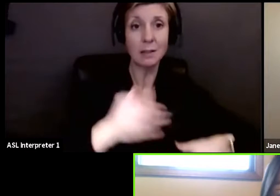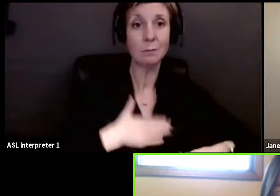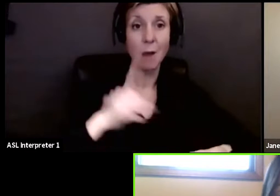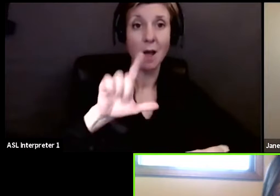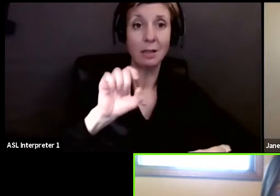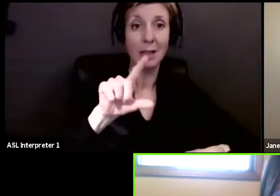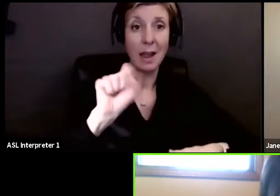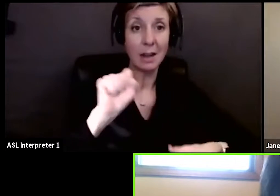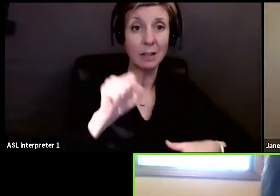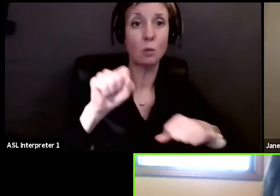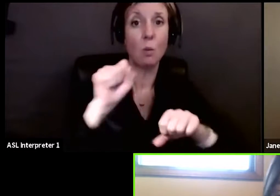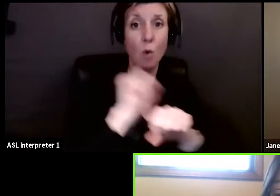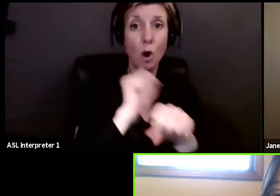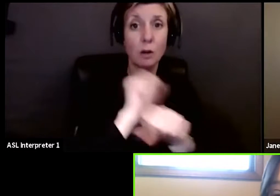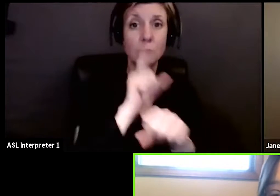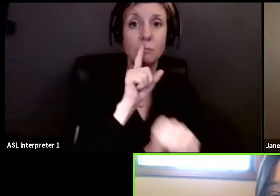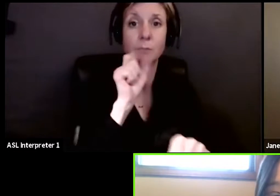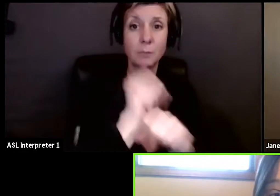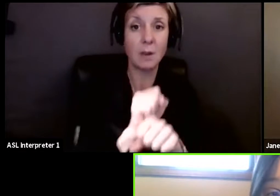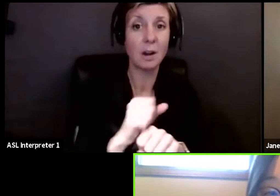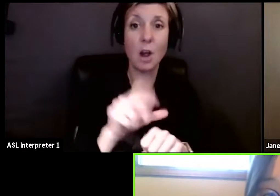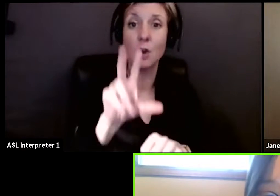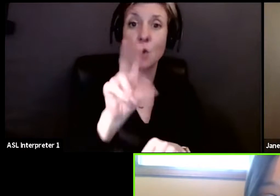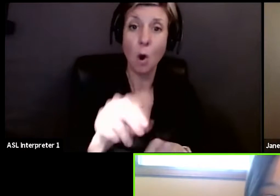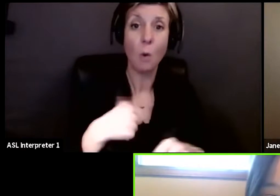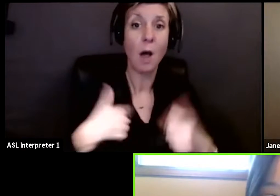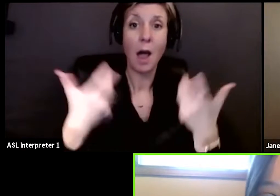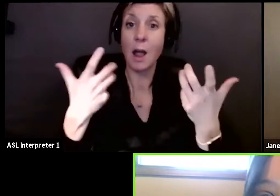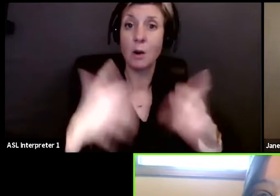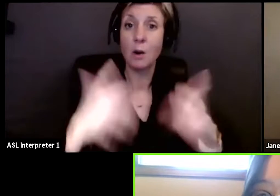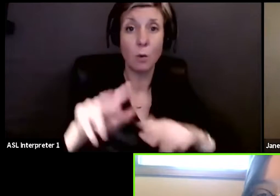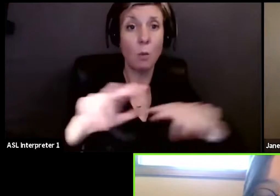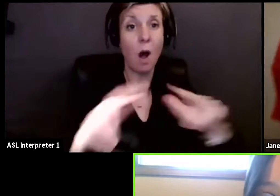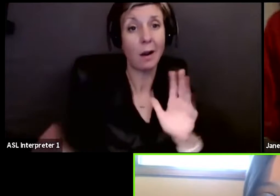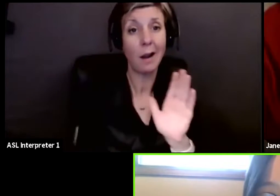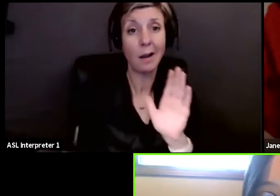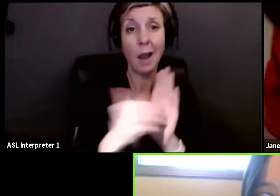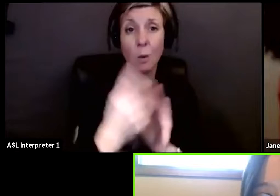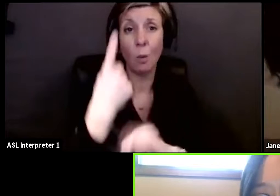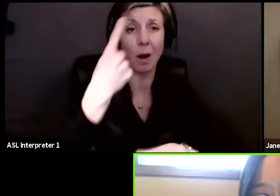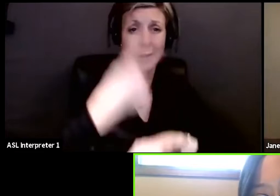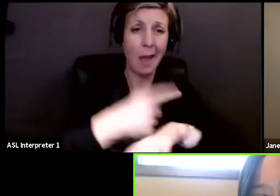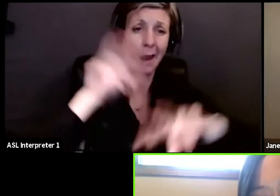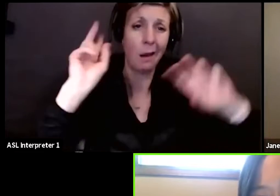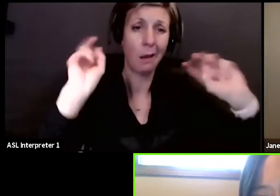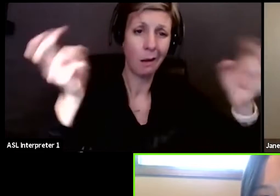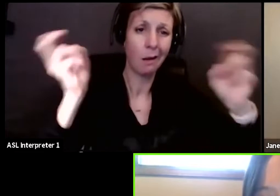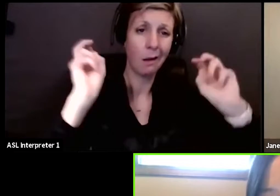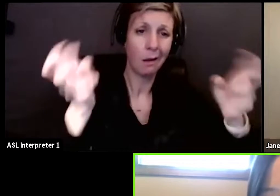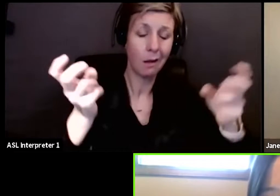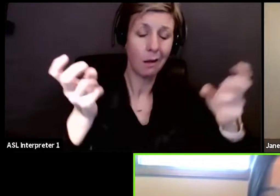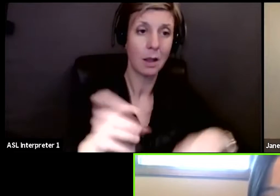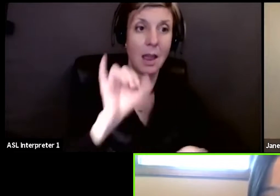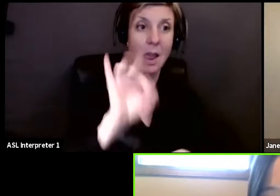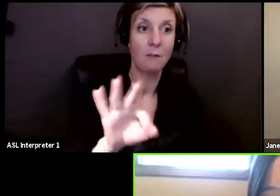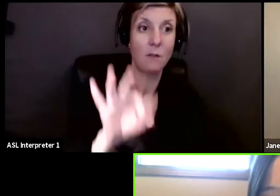someday, whatever that means, with scare quotes in my hands right now. And nurses love it when you pretend not to feel